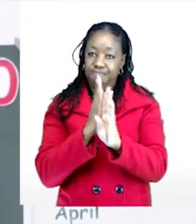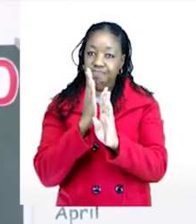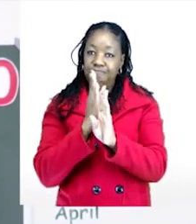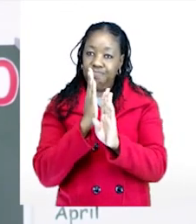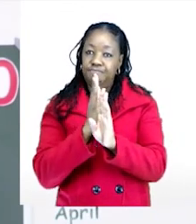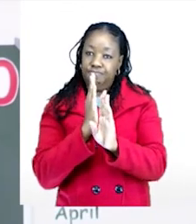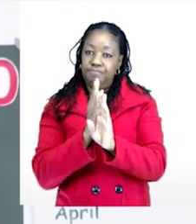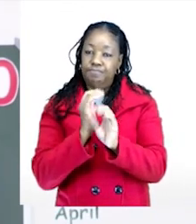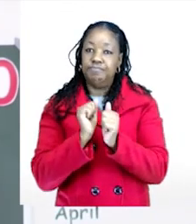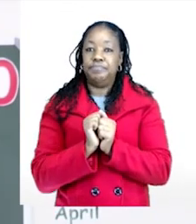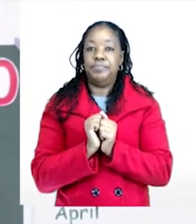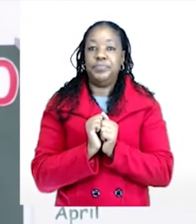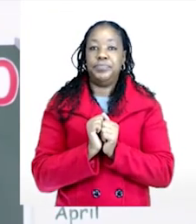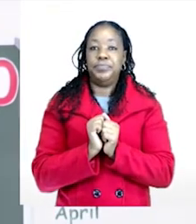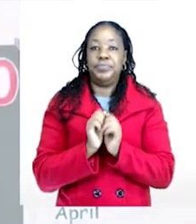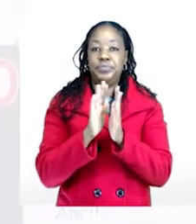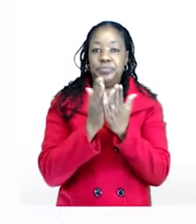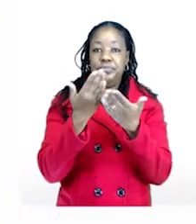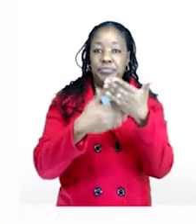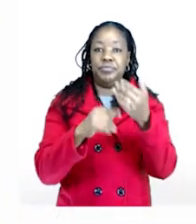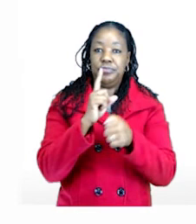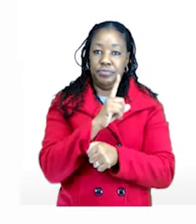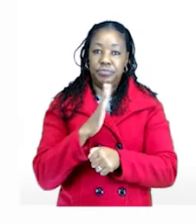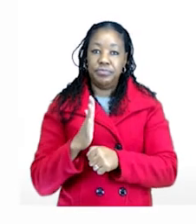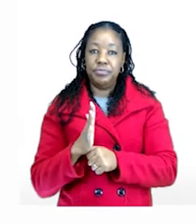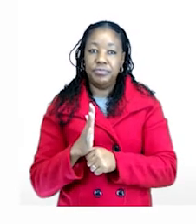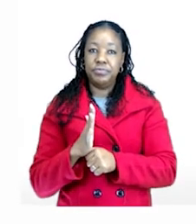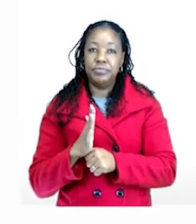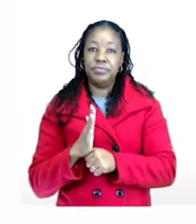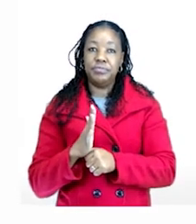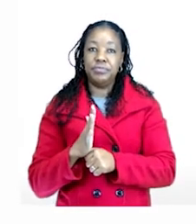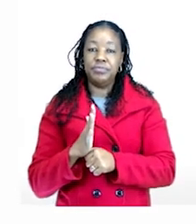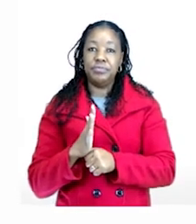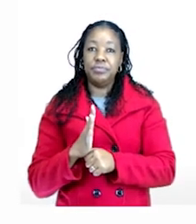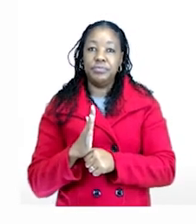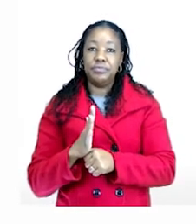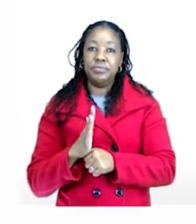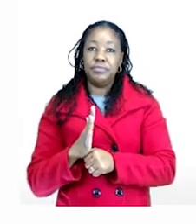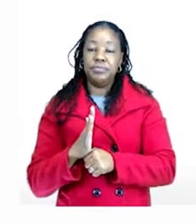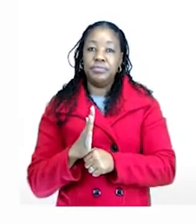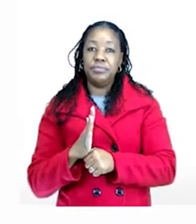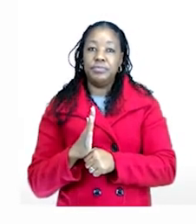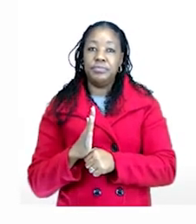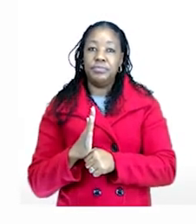like. Now let's get back to our booklet on page 15.